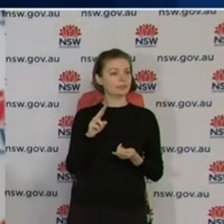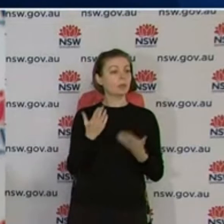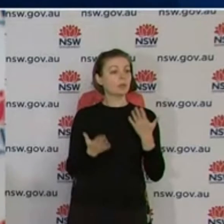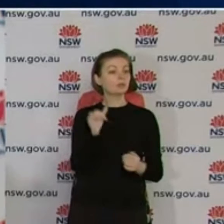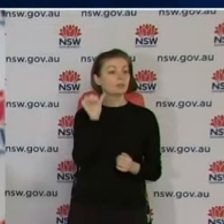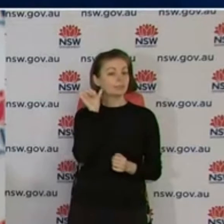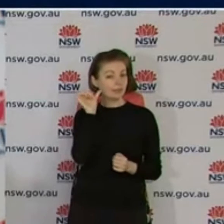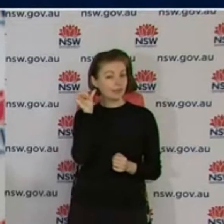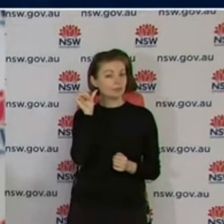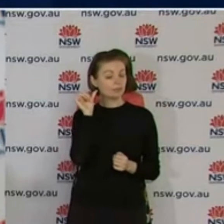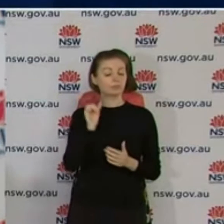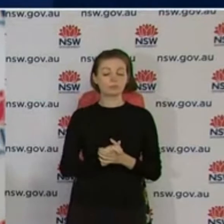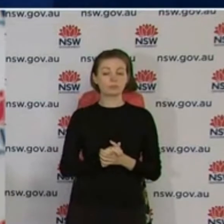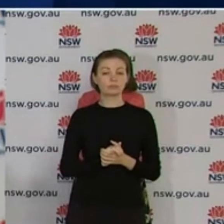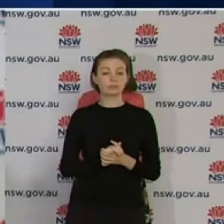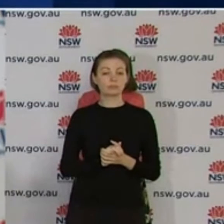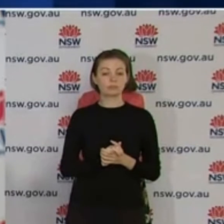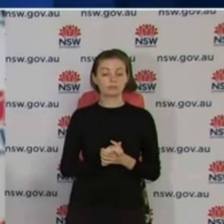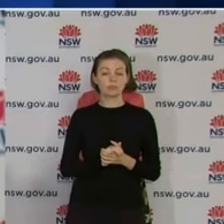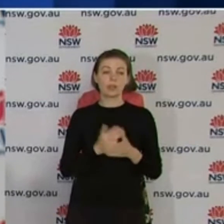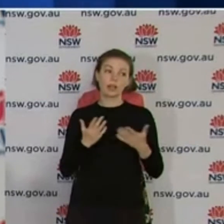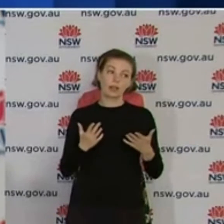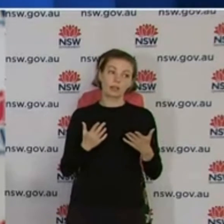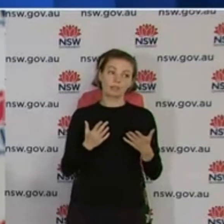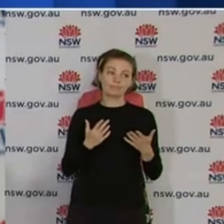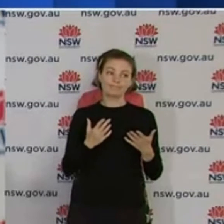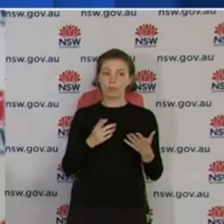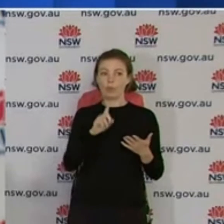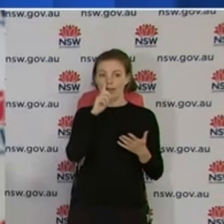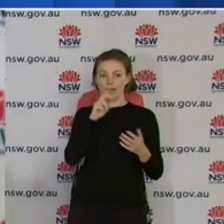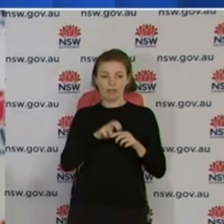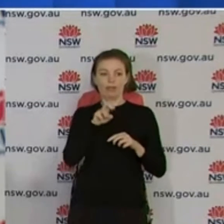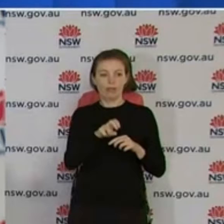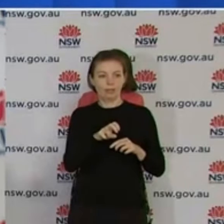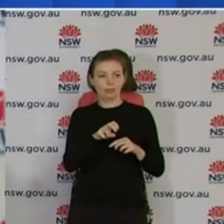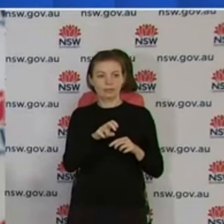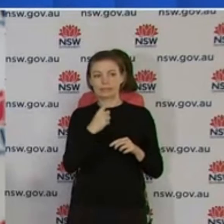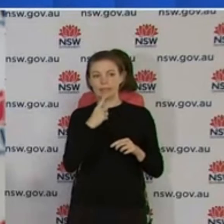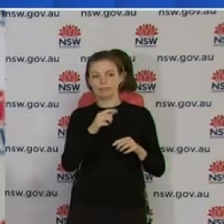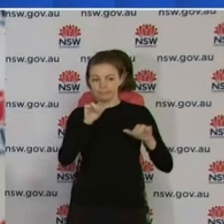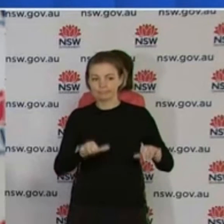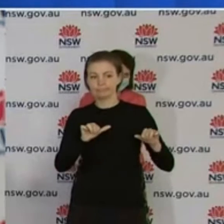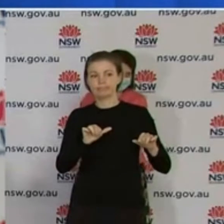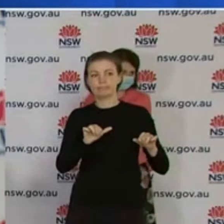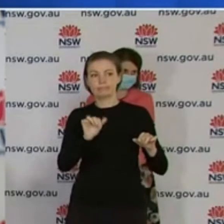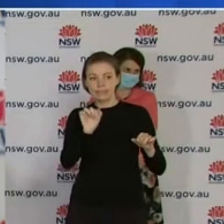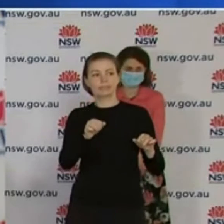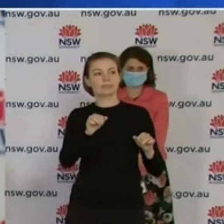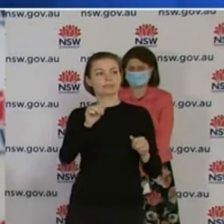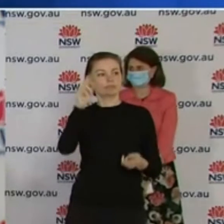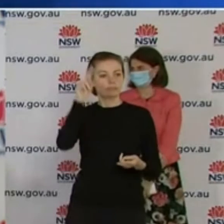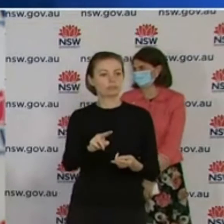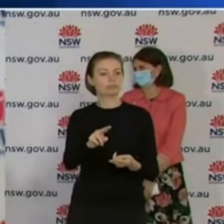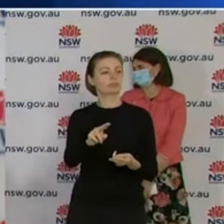yesterday. We do like to see, we don't ever want to jump the gun, but we do like to see several days before we can